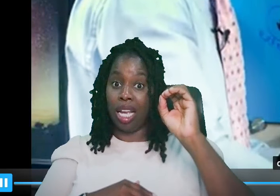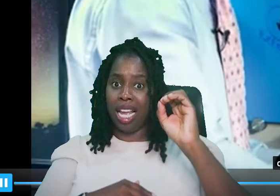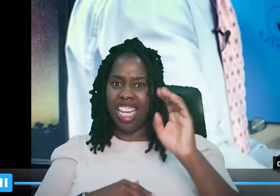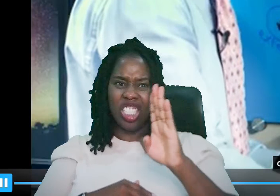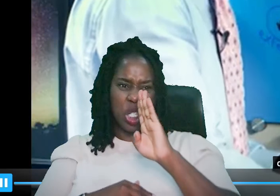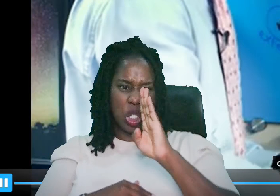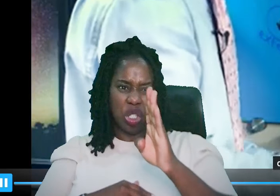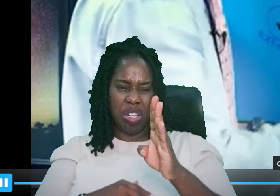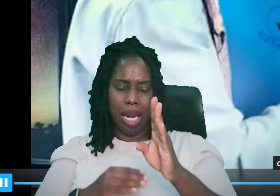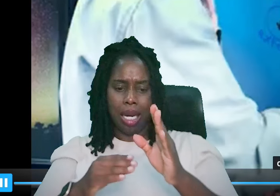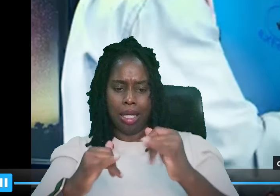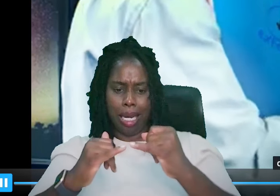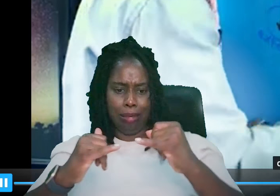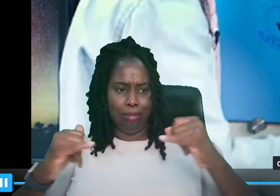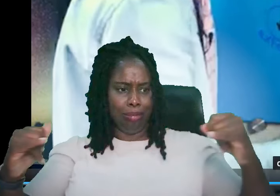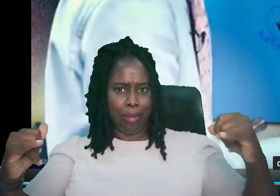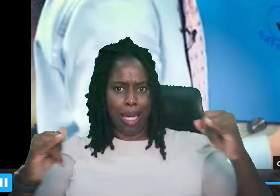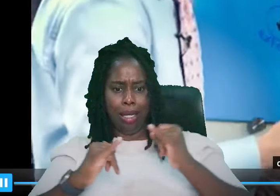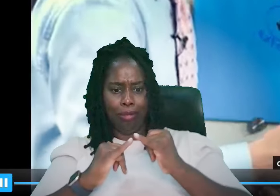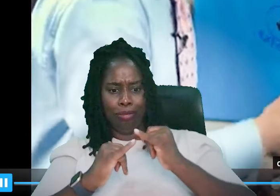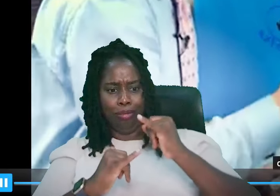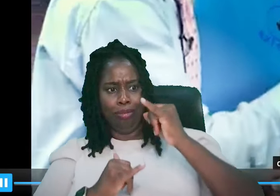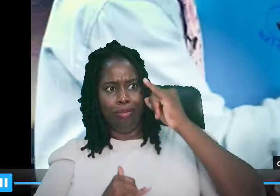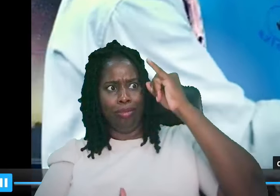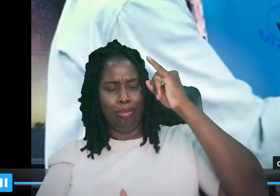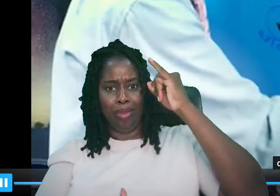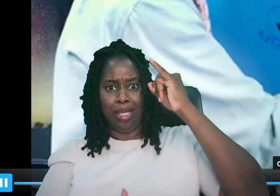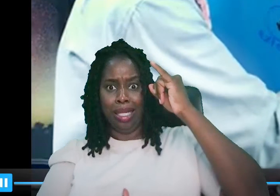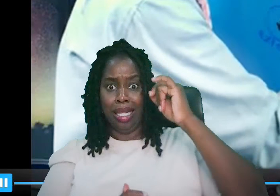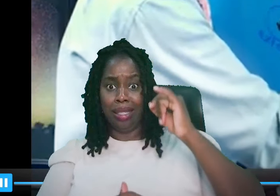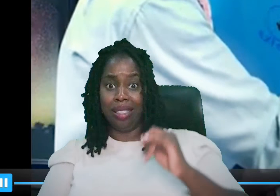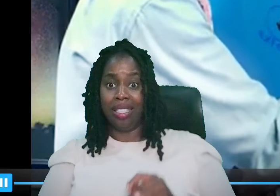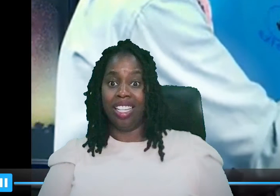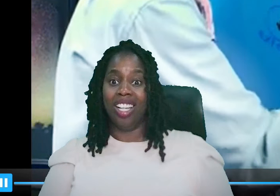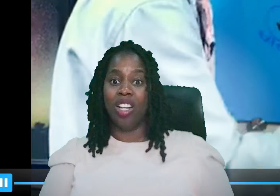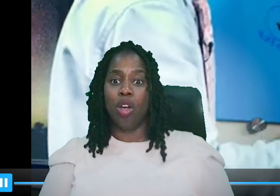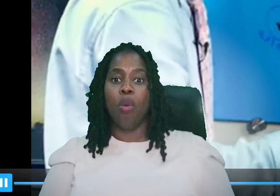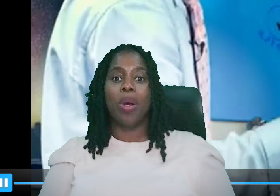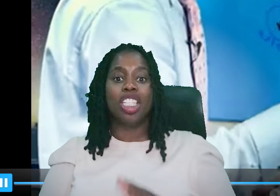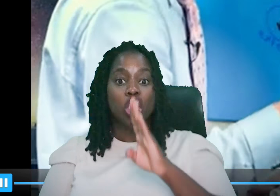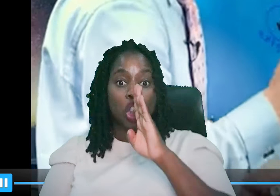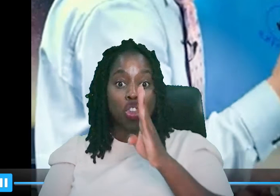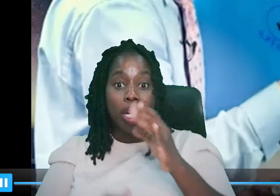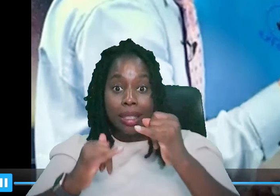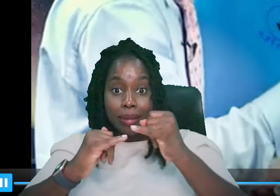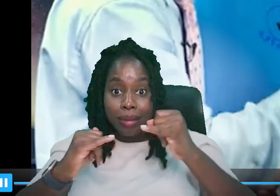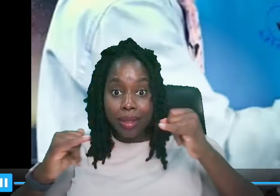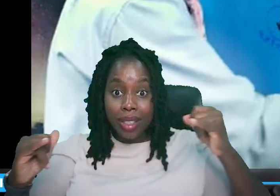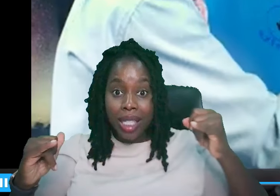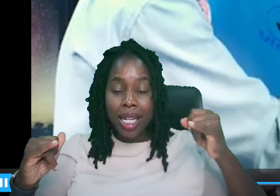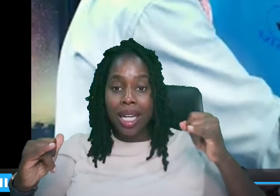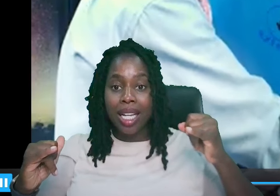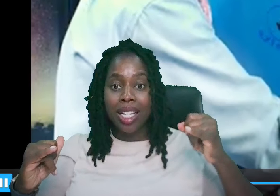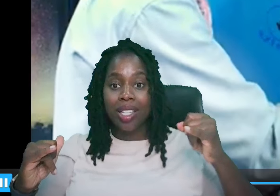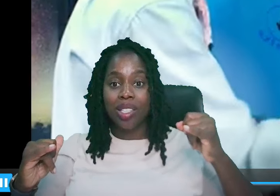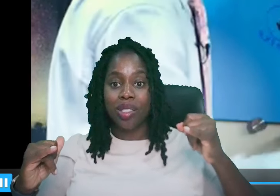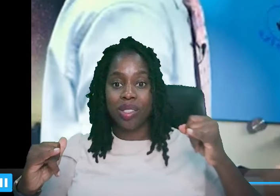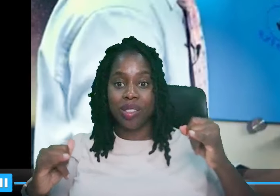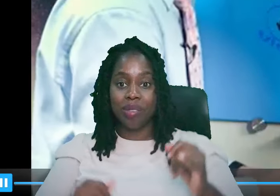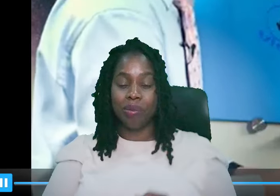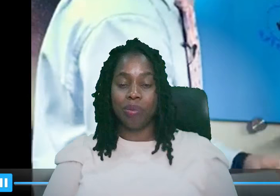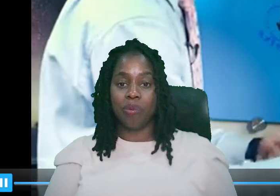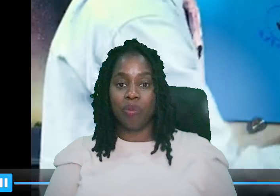actually a lot more than 90 degrees, and it's very obtuse, but it's straight, right? So it's not just obtuse, it's